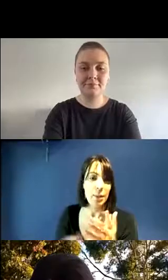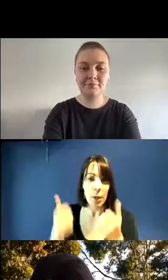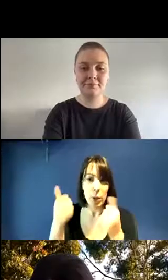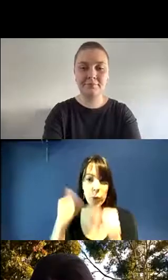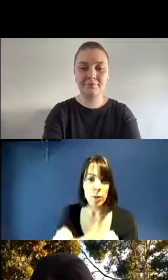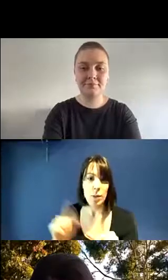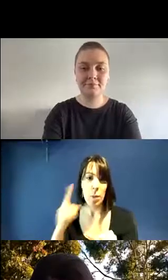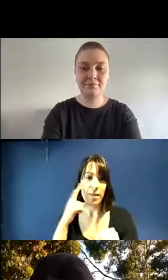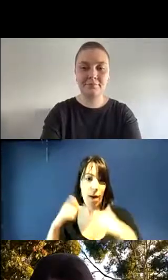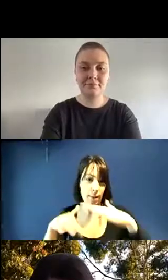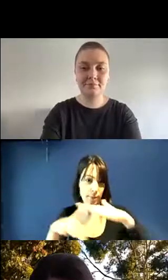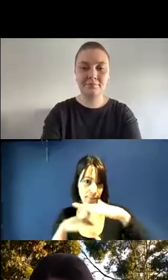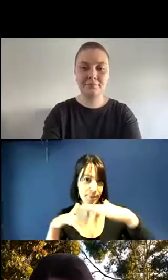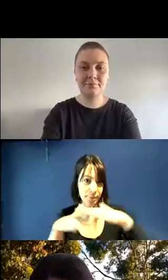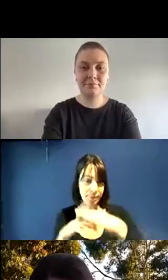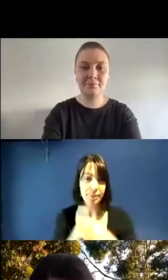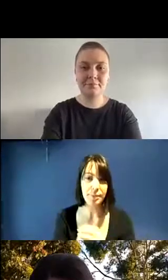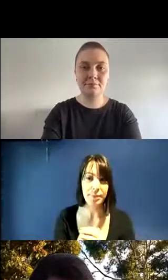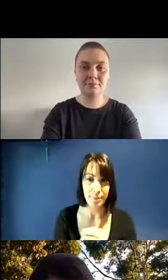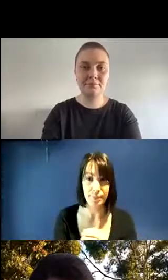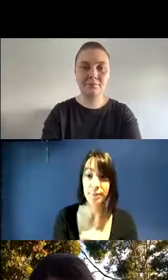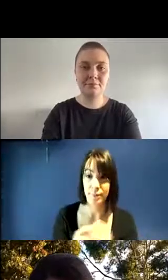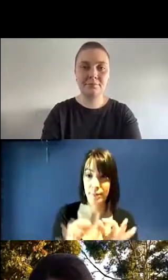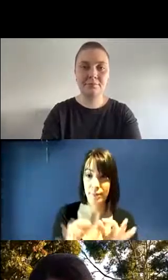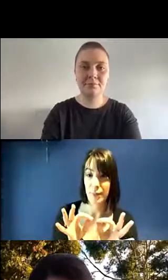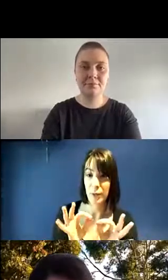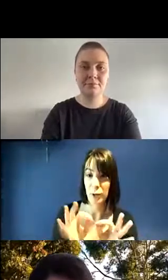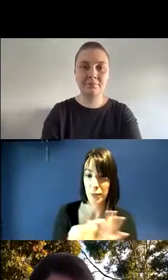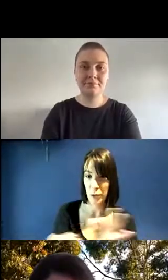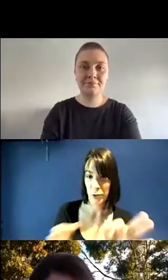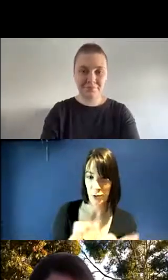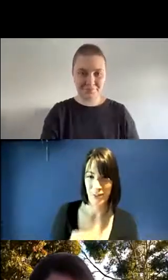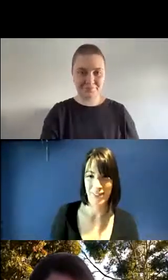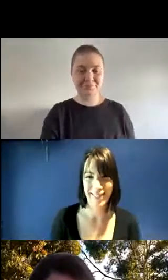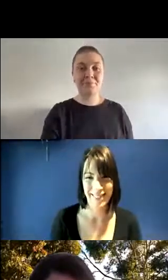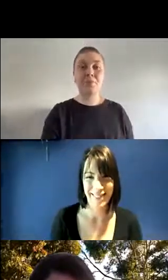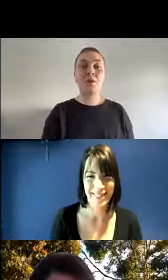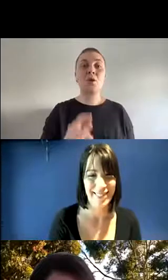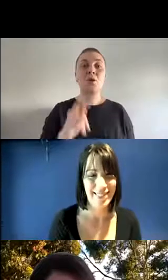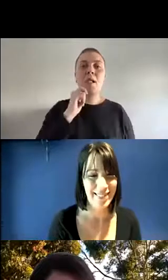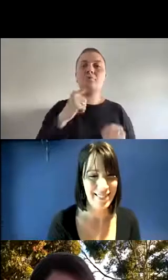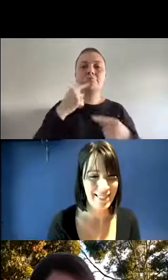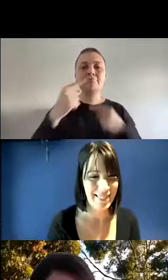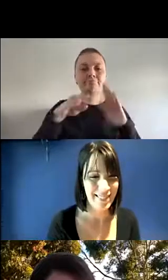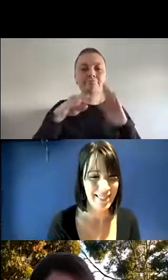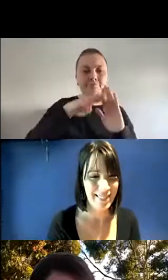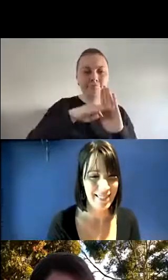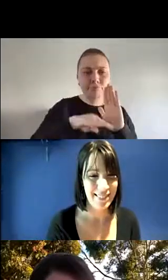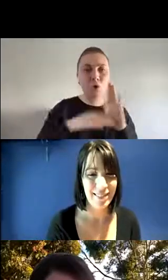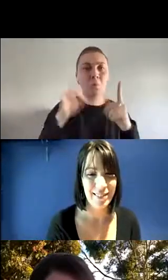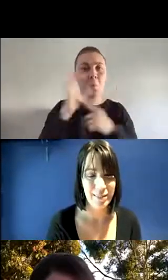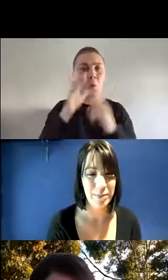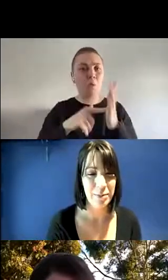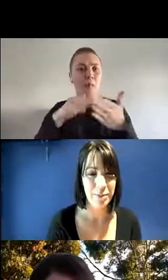resource. And we'll also outline some of the principles for good practice that are important to guide this work.